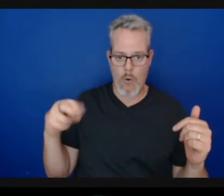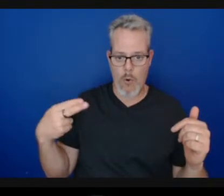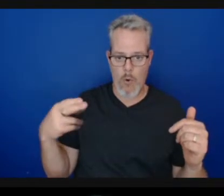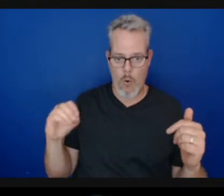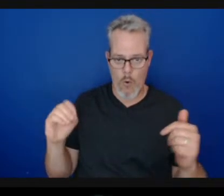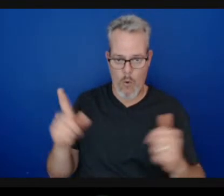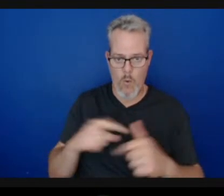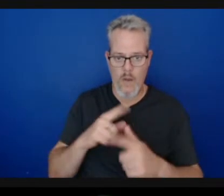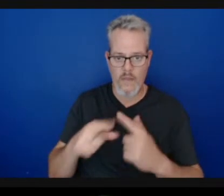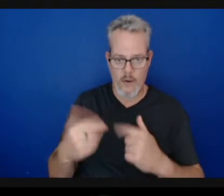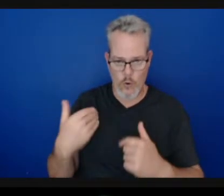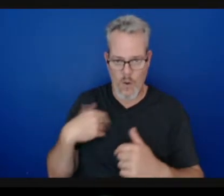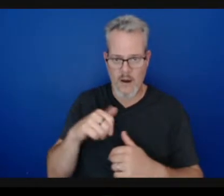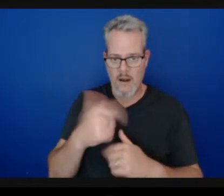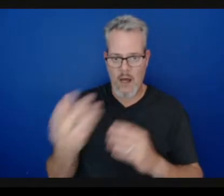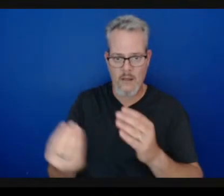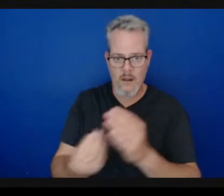Kamahina.